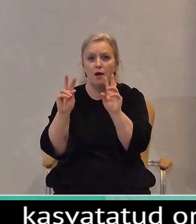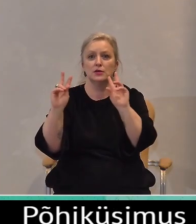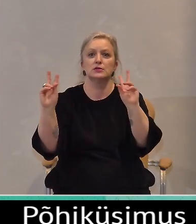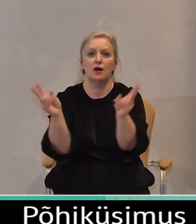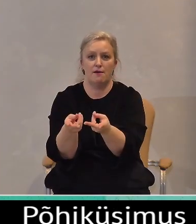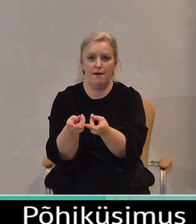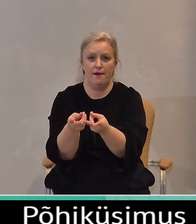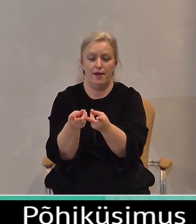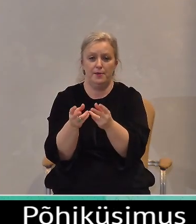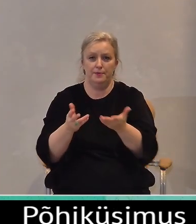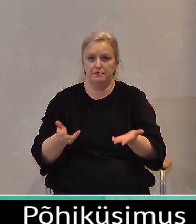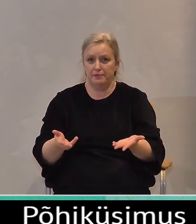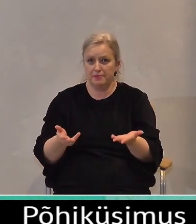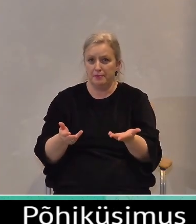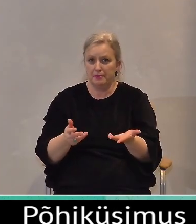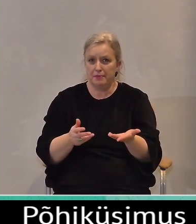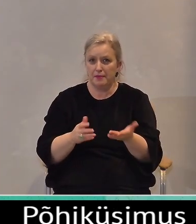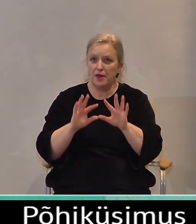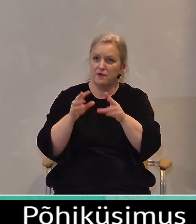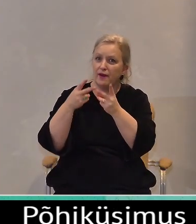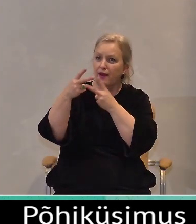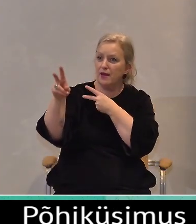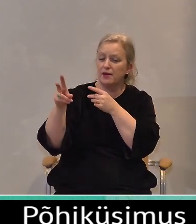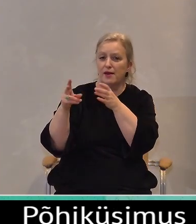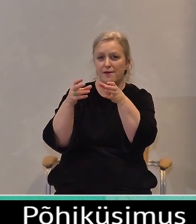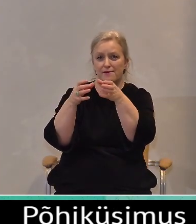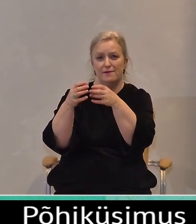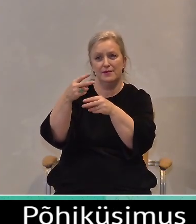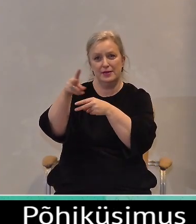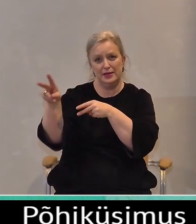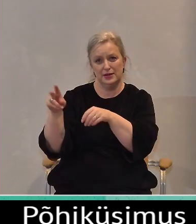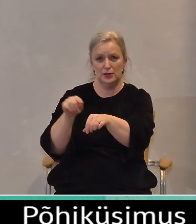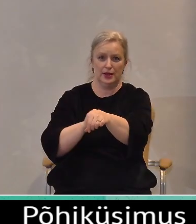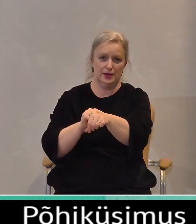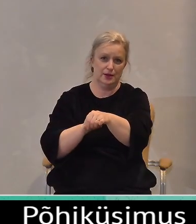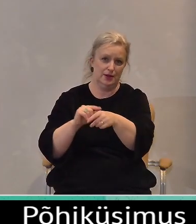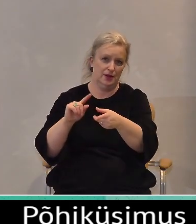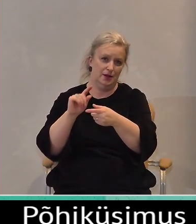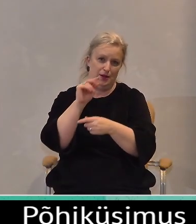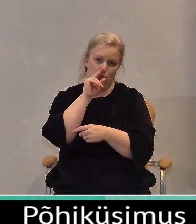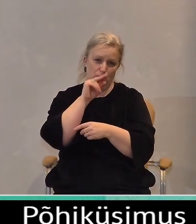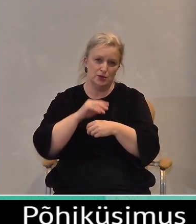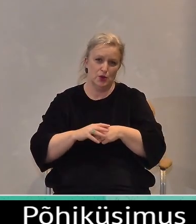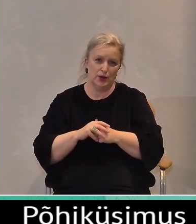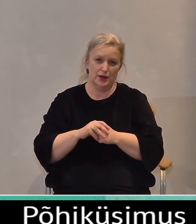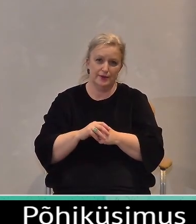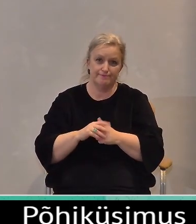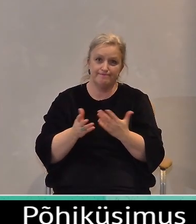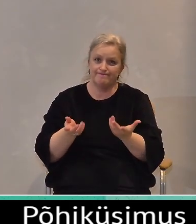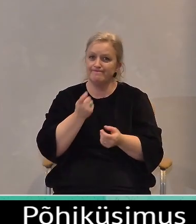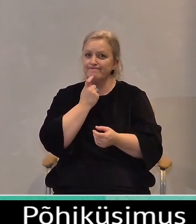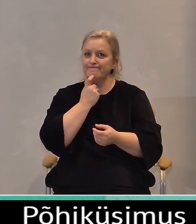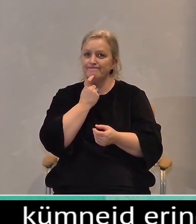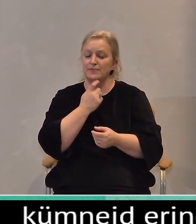able to locate similarities among different groups that might differ in turn